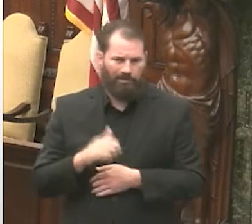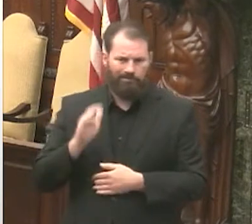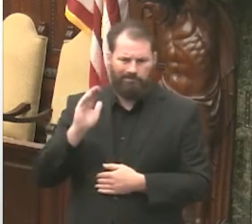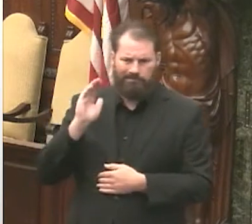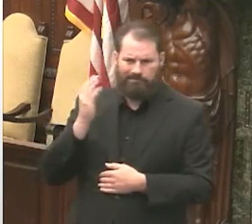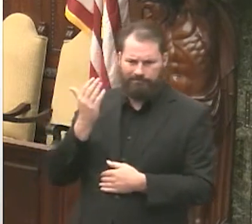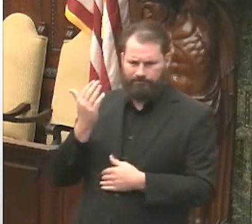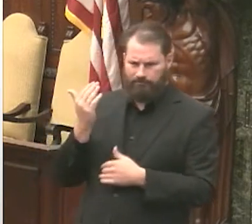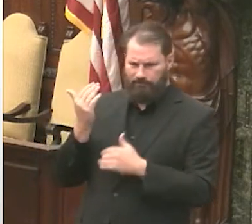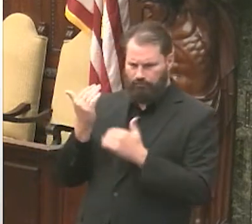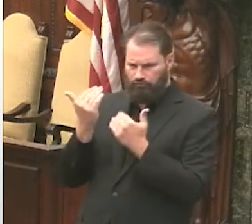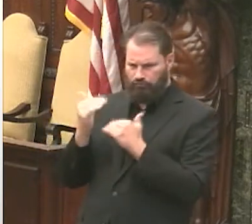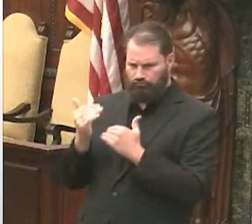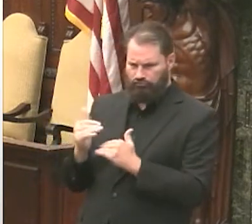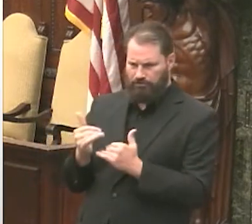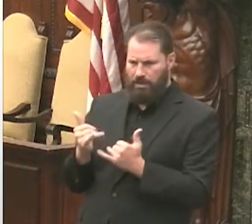that